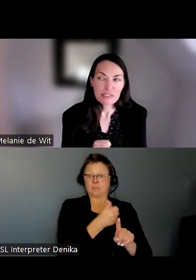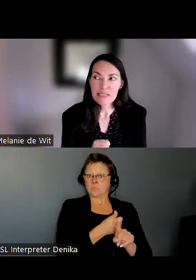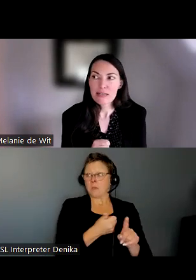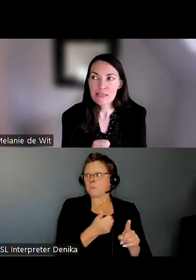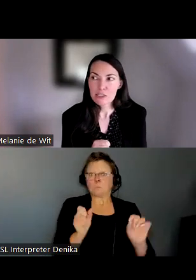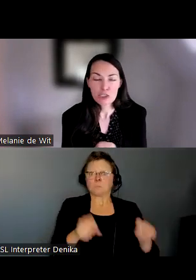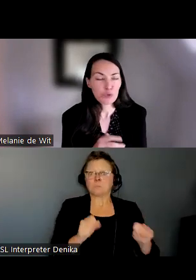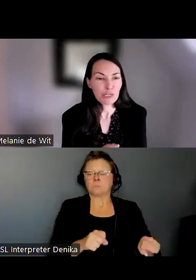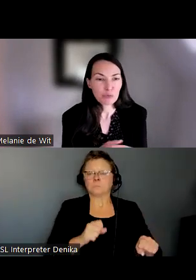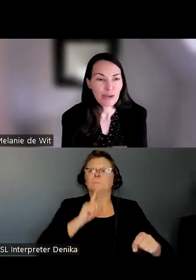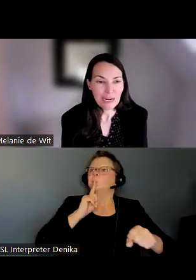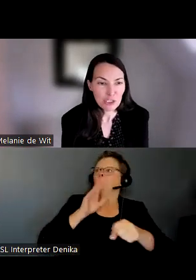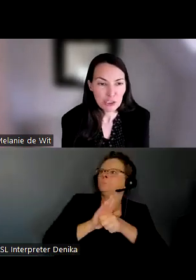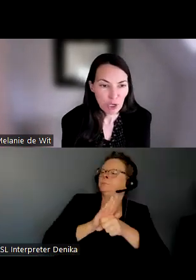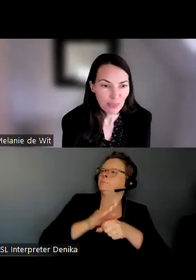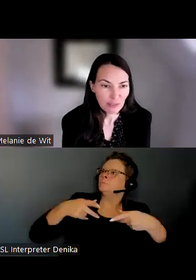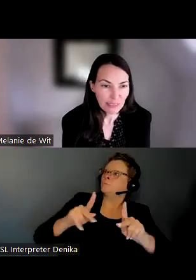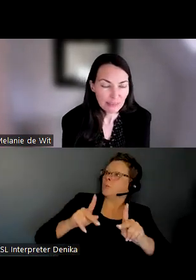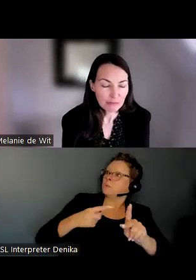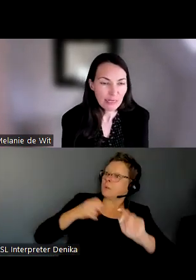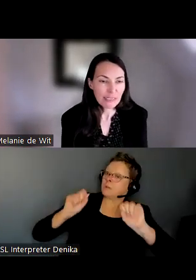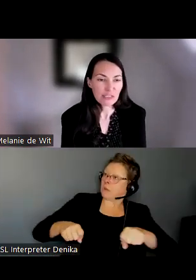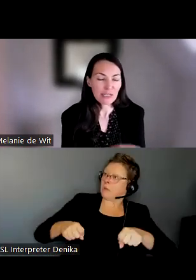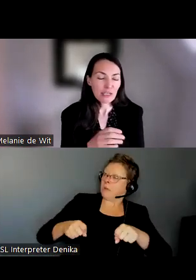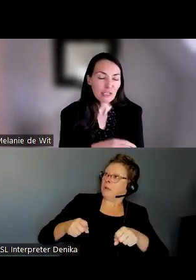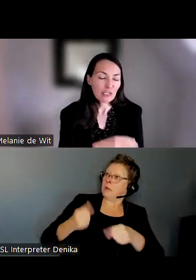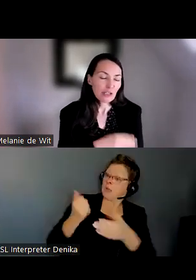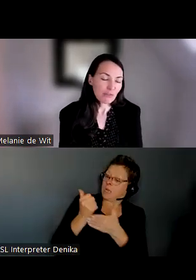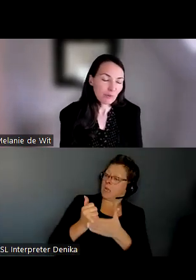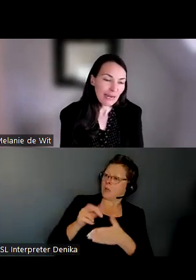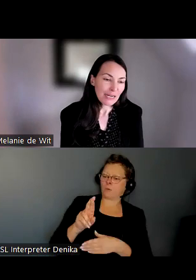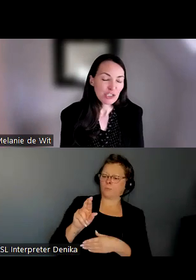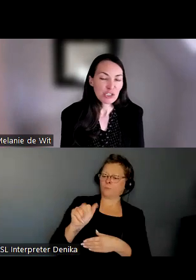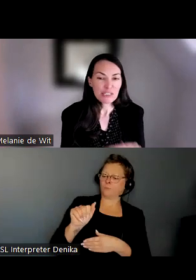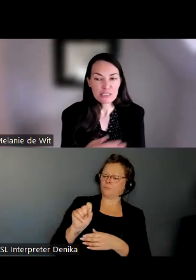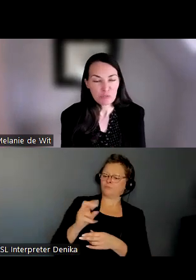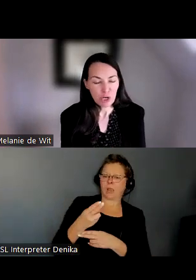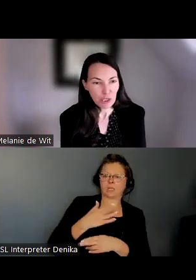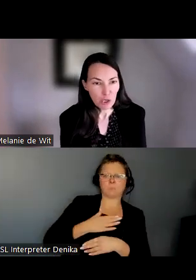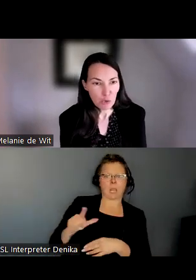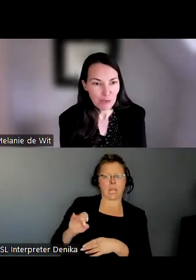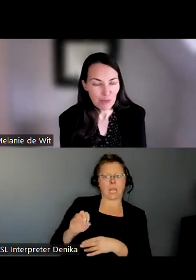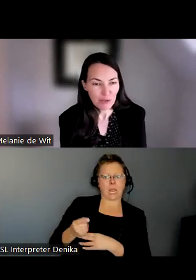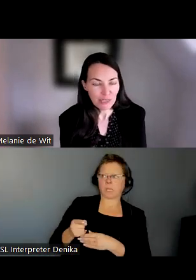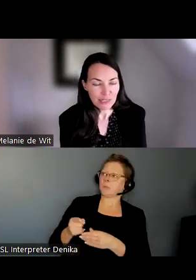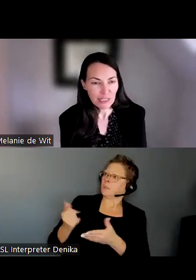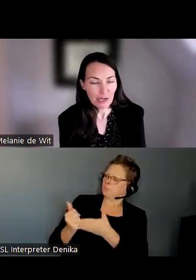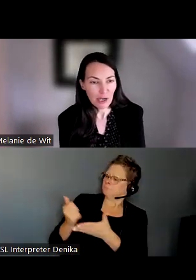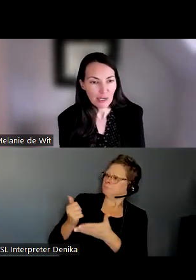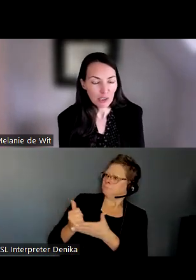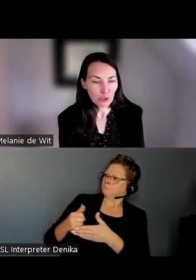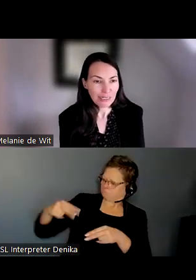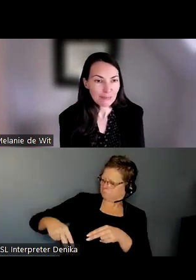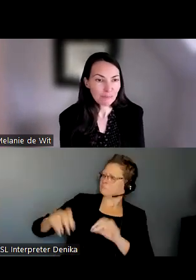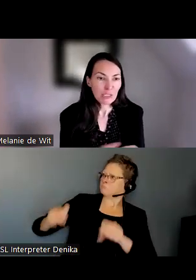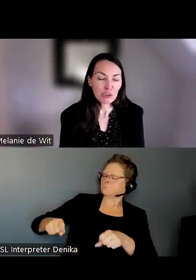of consenting to treat a rash on their leg, right? You have a rash, it's not going to go away without an